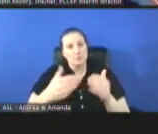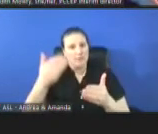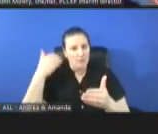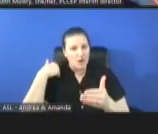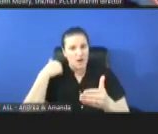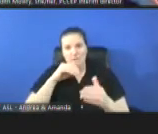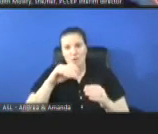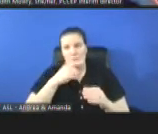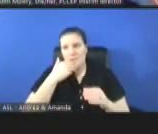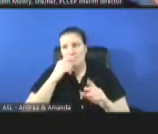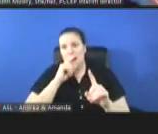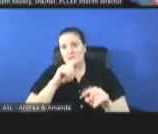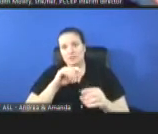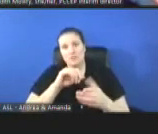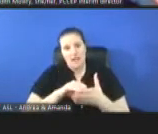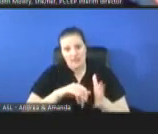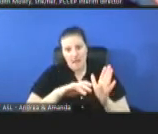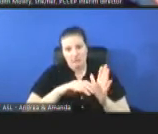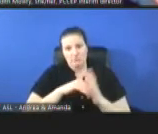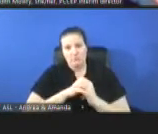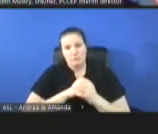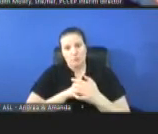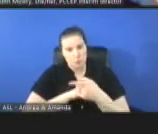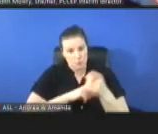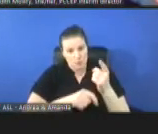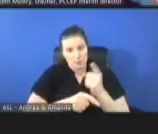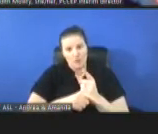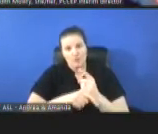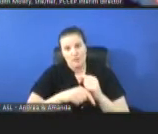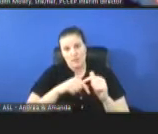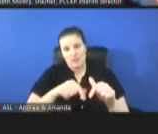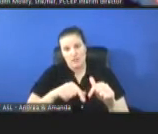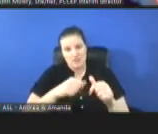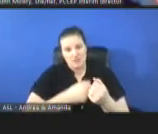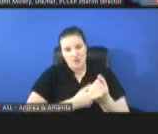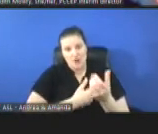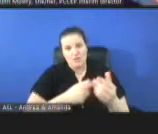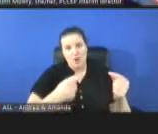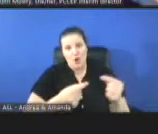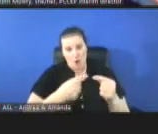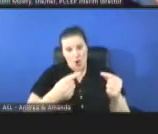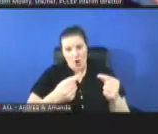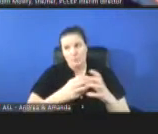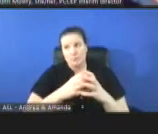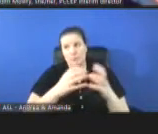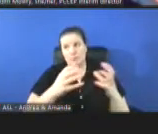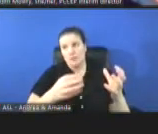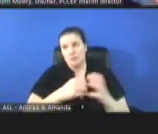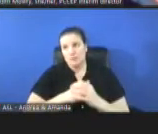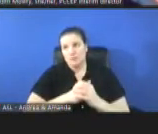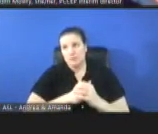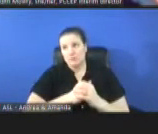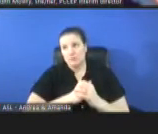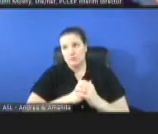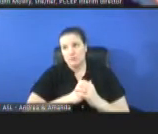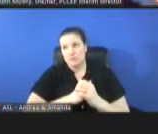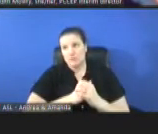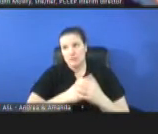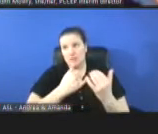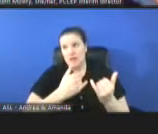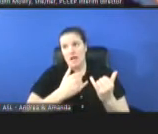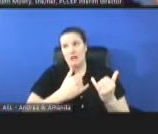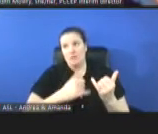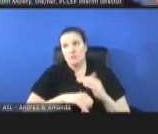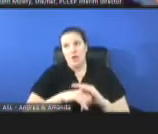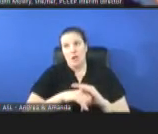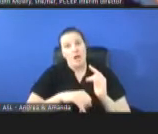Mm-hmm. So you are right. And this caused a lot of harm And now it's on, you know,